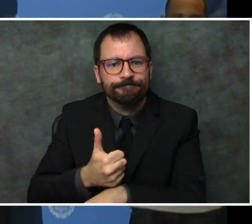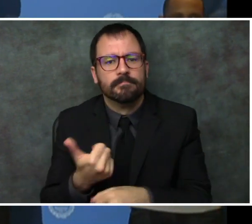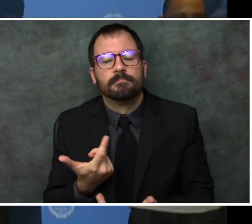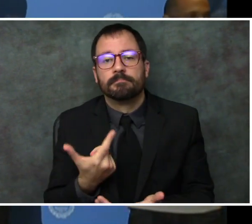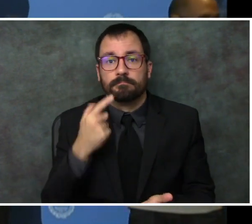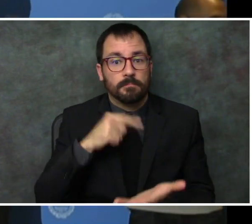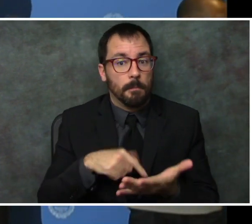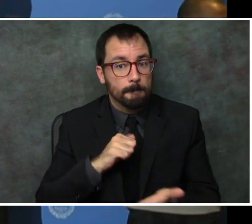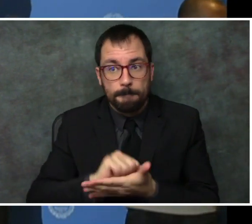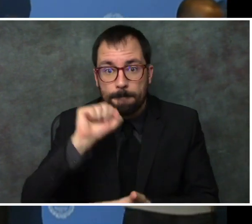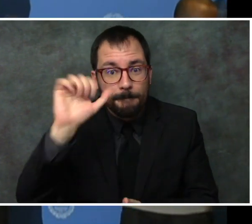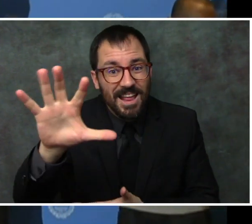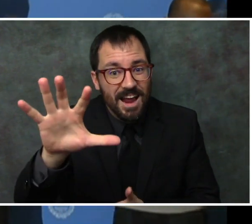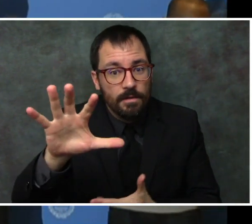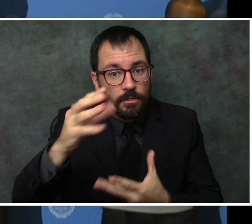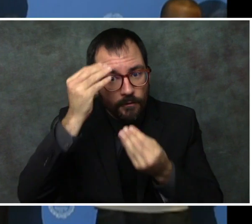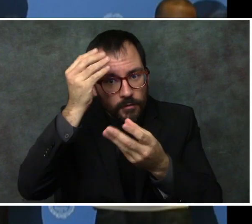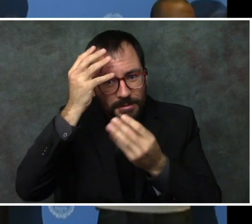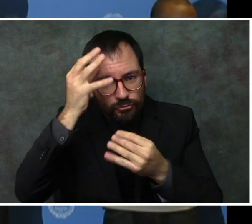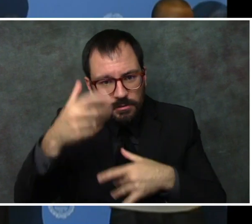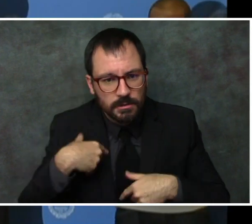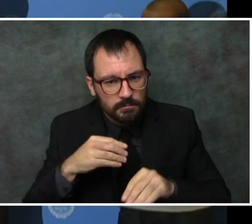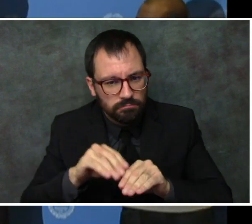conference, 46,000 at-risk